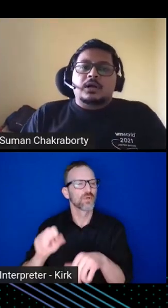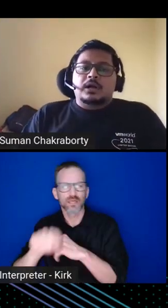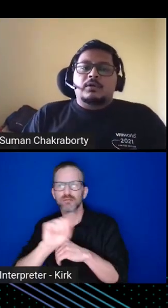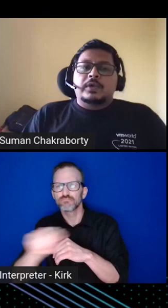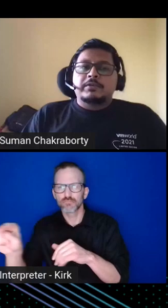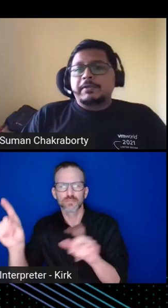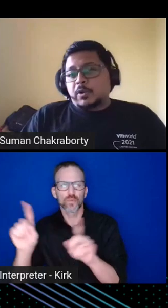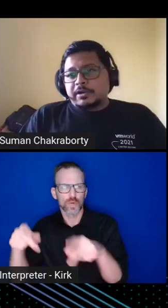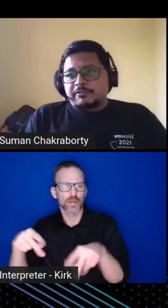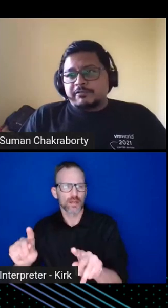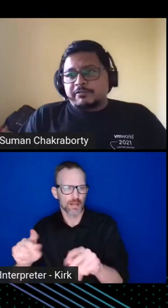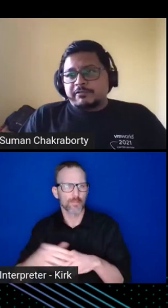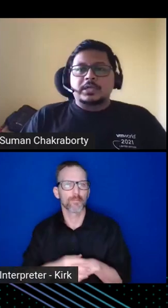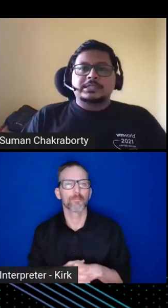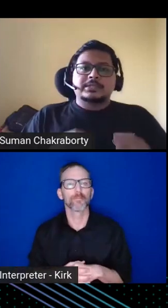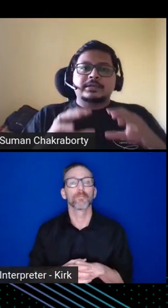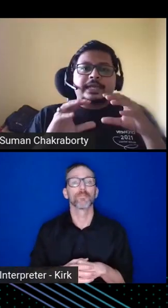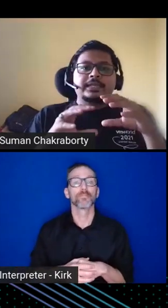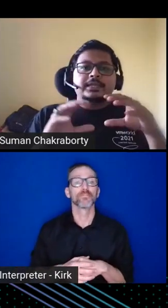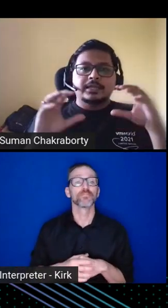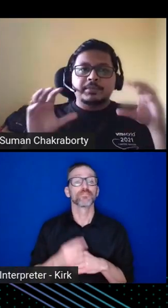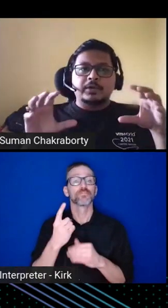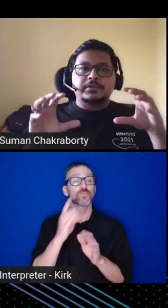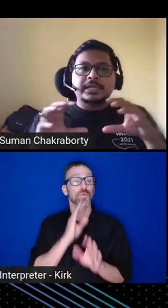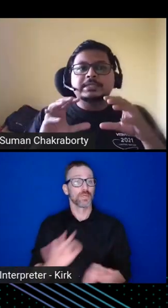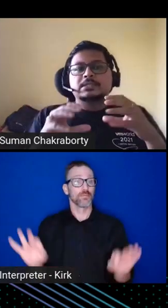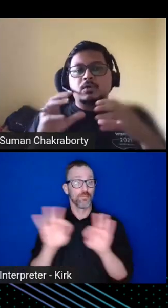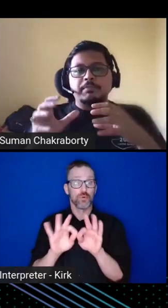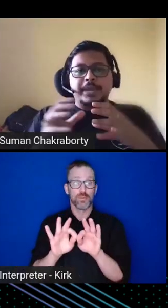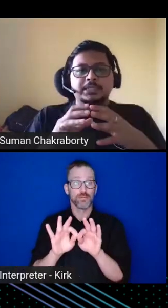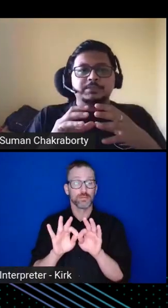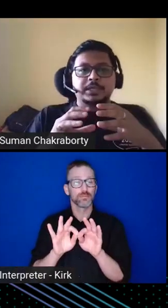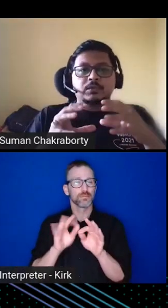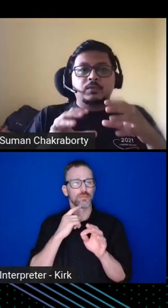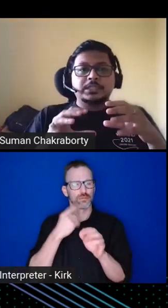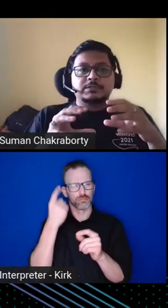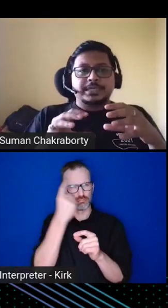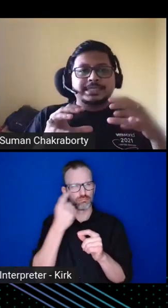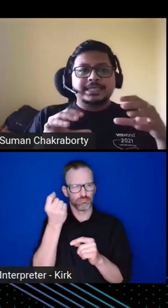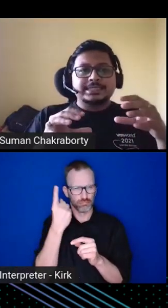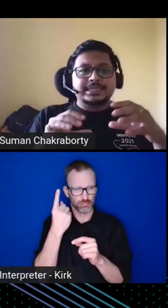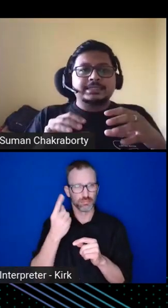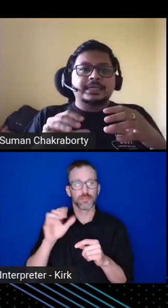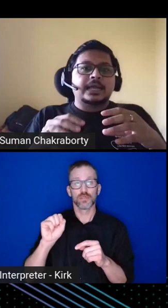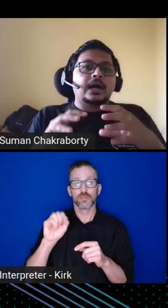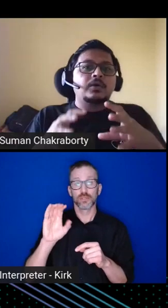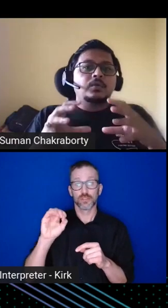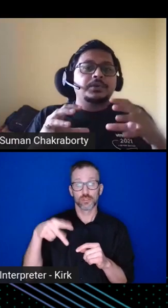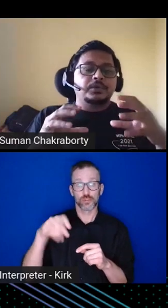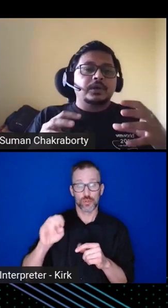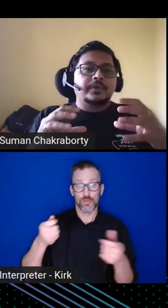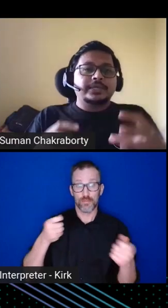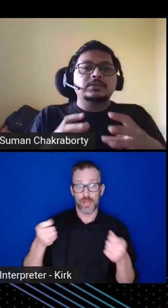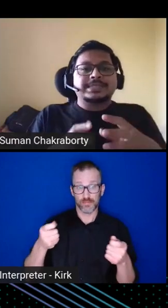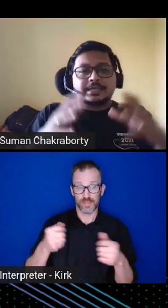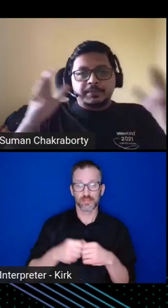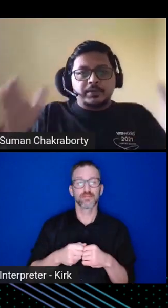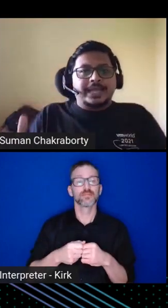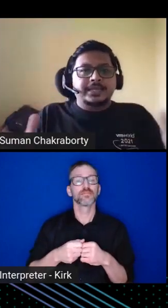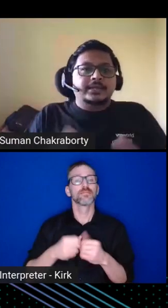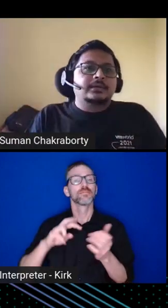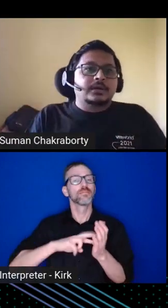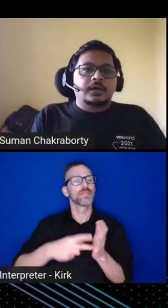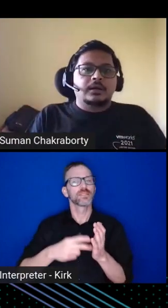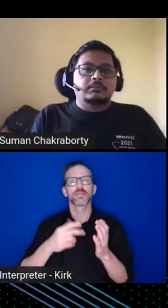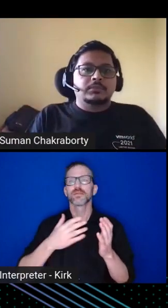So one of the important factor to consider in Boundary is the scope management, which basically states that how you are going to set up